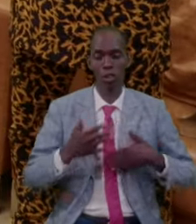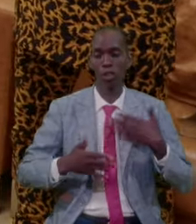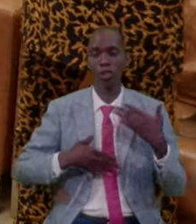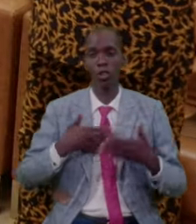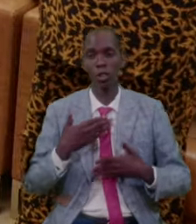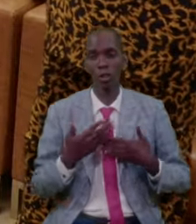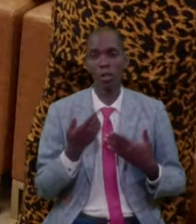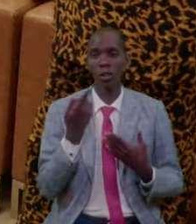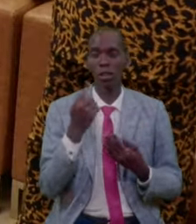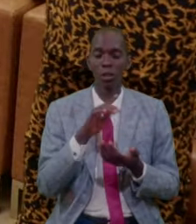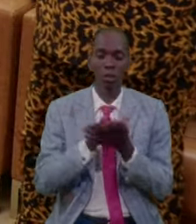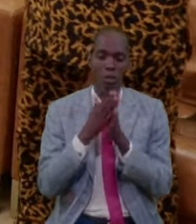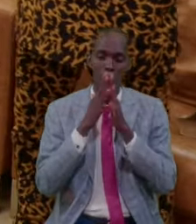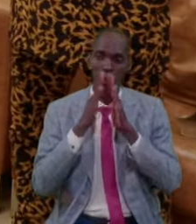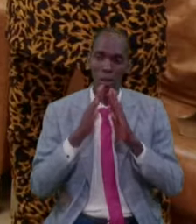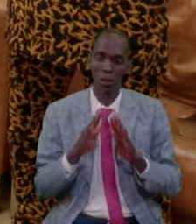the peace,